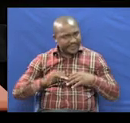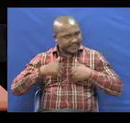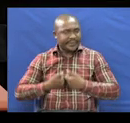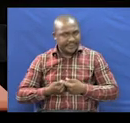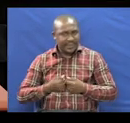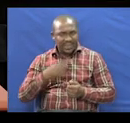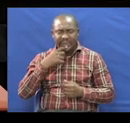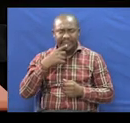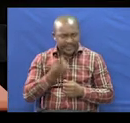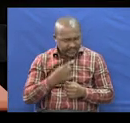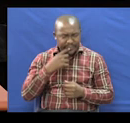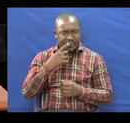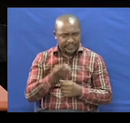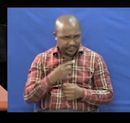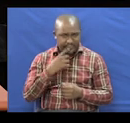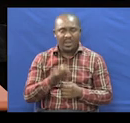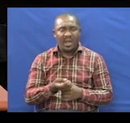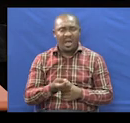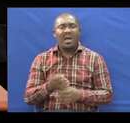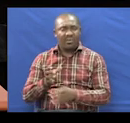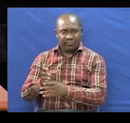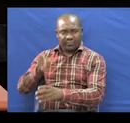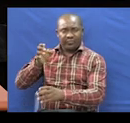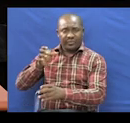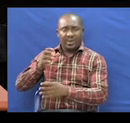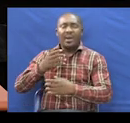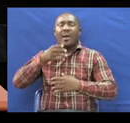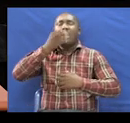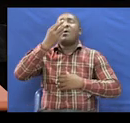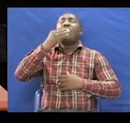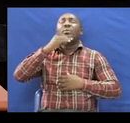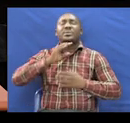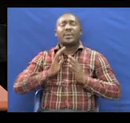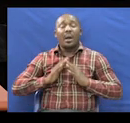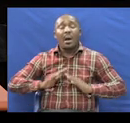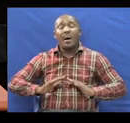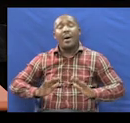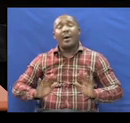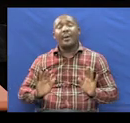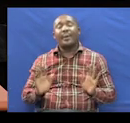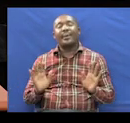think I would like to have a refreshment. Now, what can I take for refreshment?